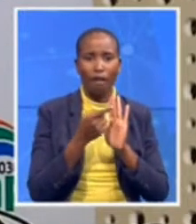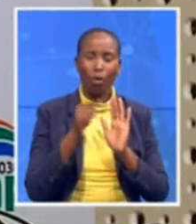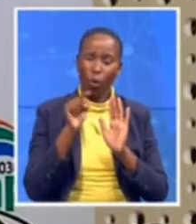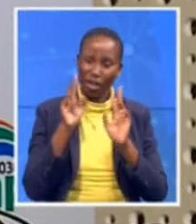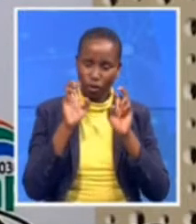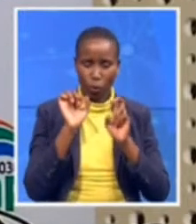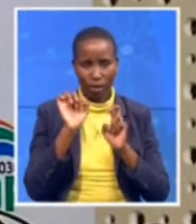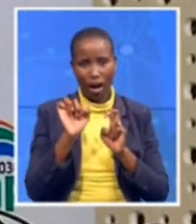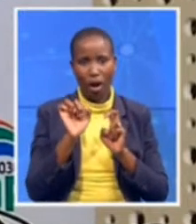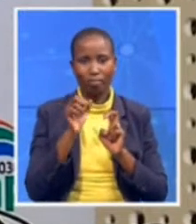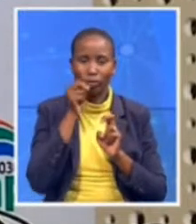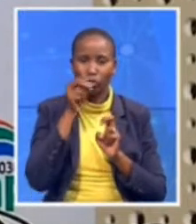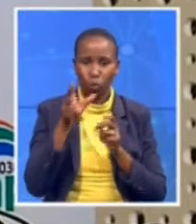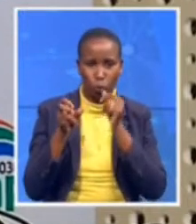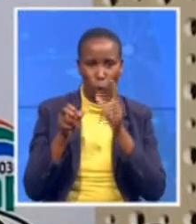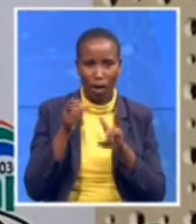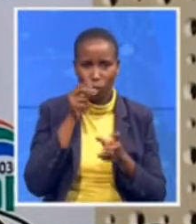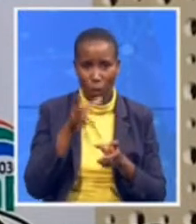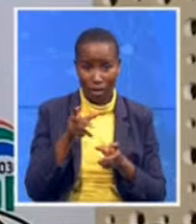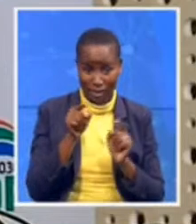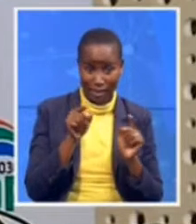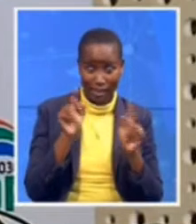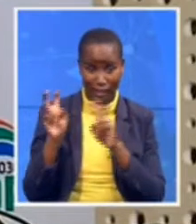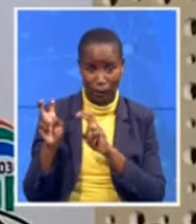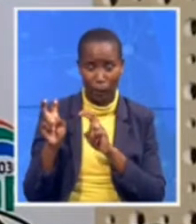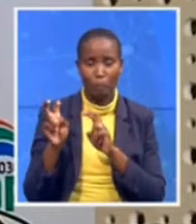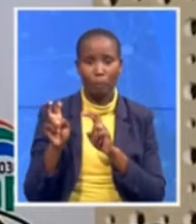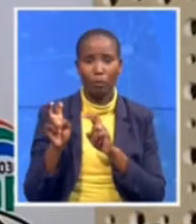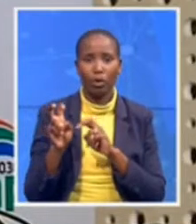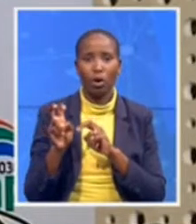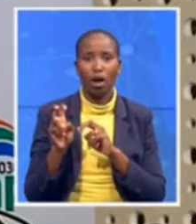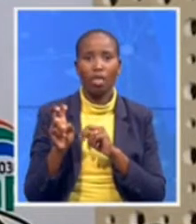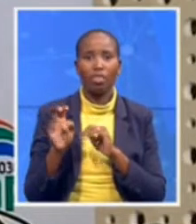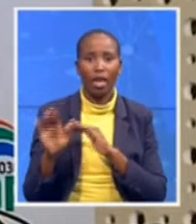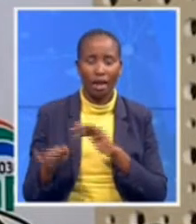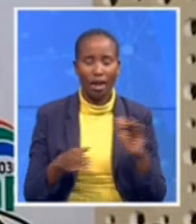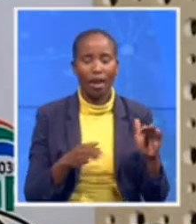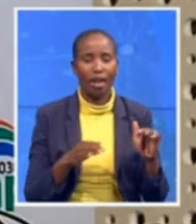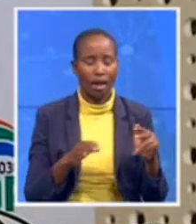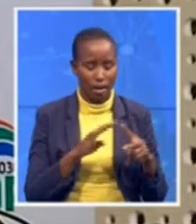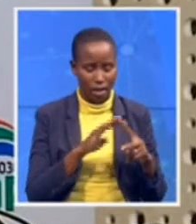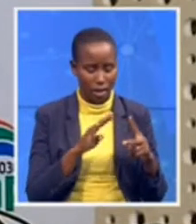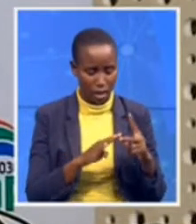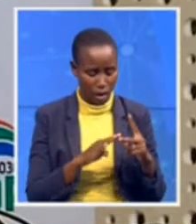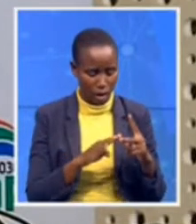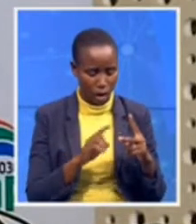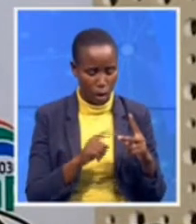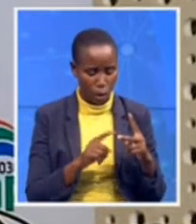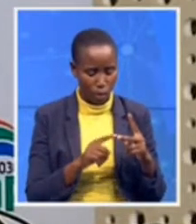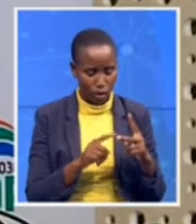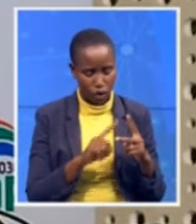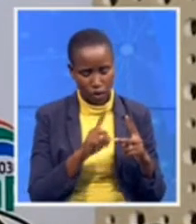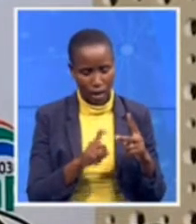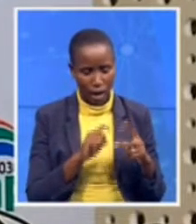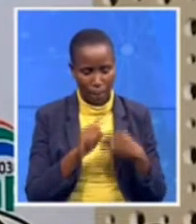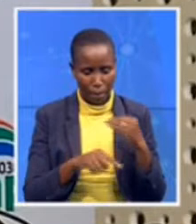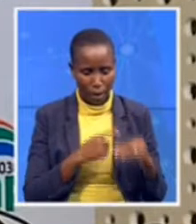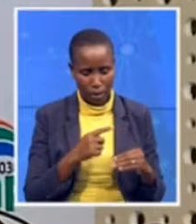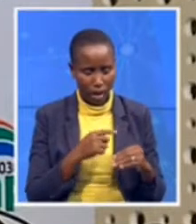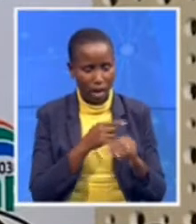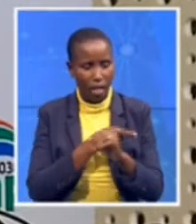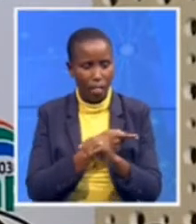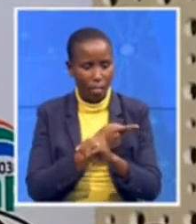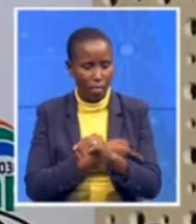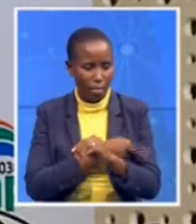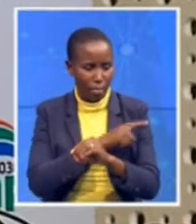then cross-references the next question, which relates to, you know, the capacity, who holds the position of a member of the Enforcement